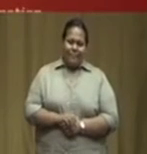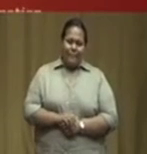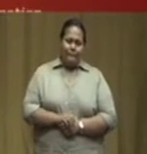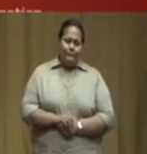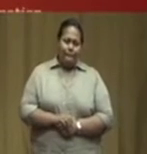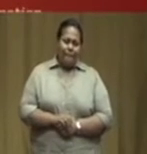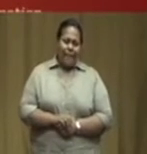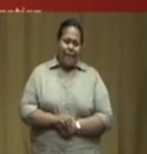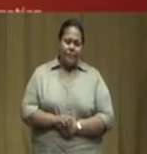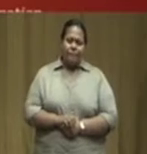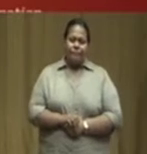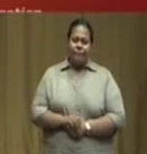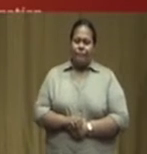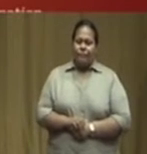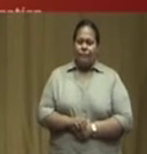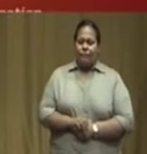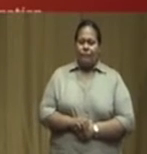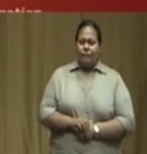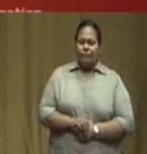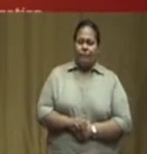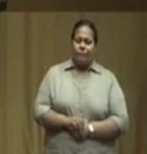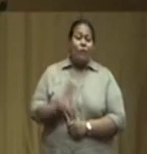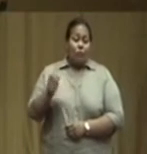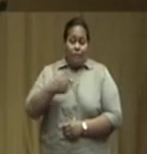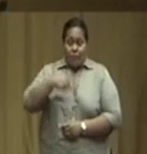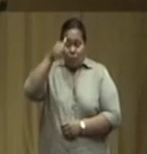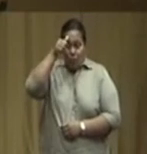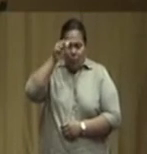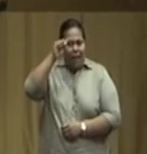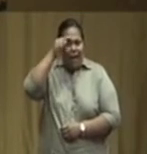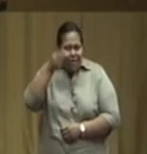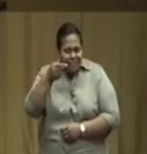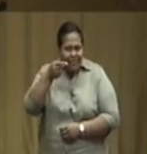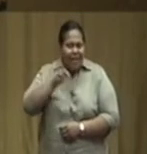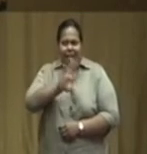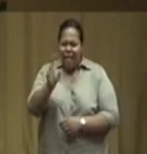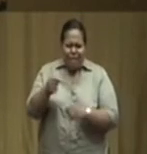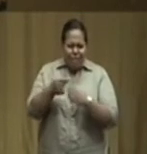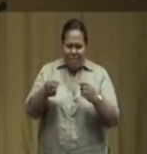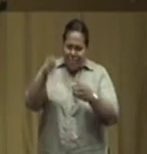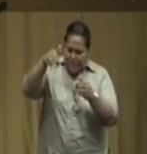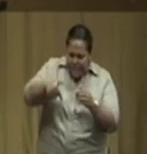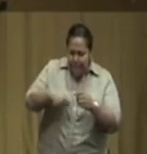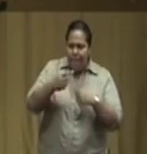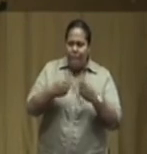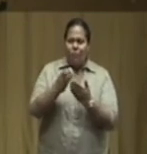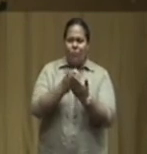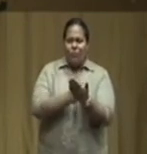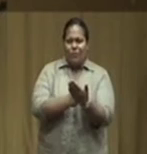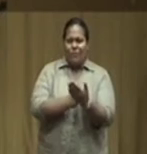the textbook, they can read it to us. So we can know and understand the text and the concept of the